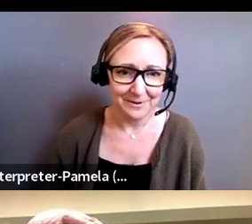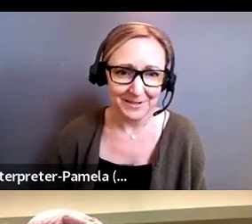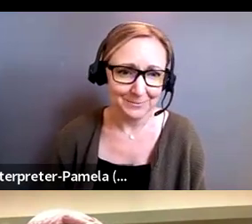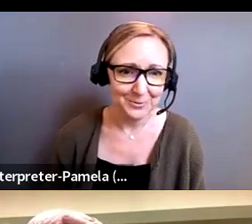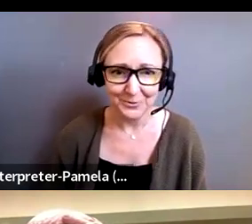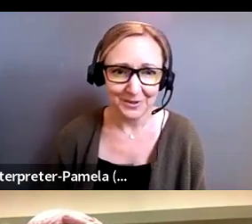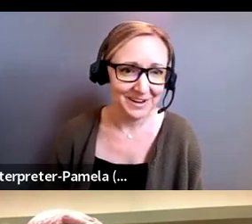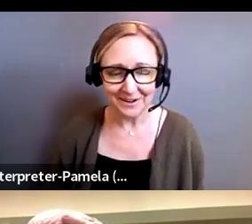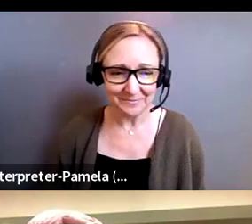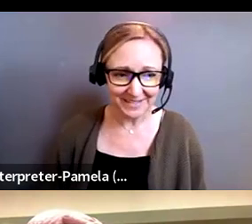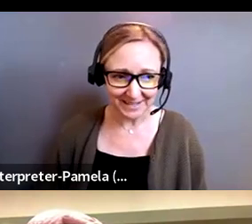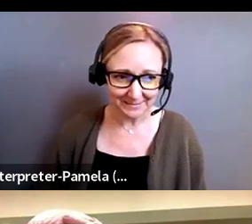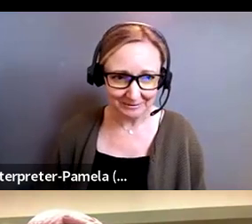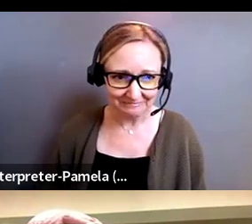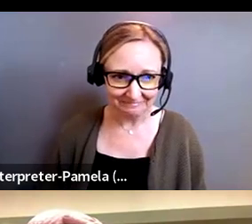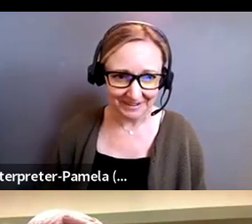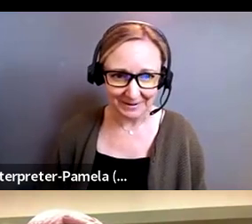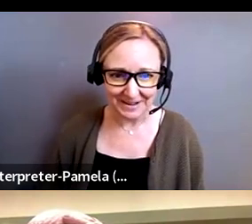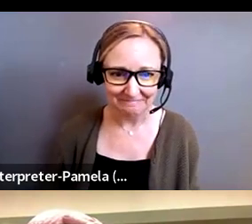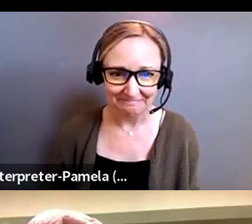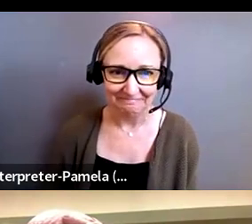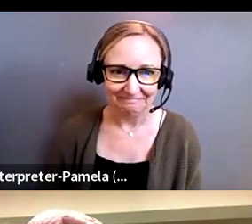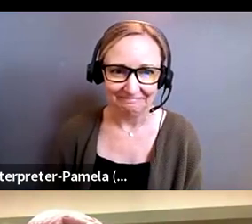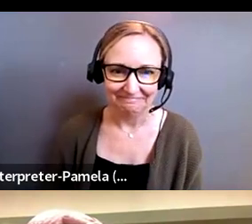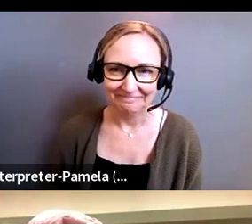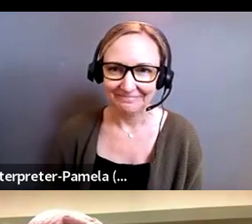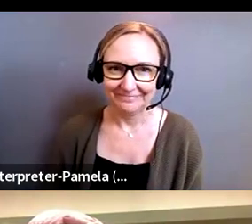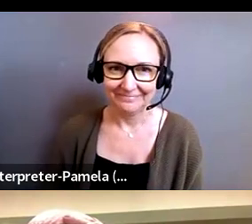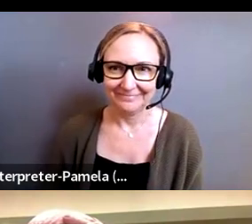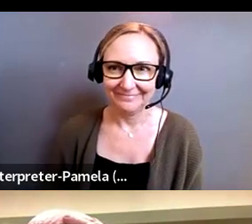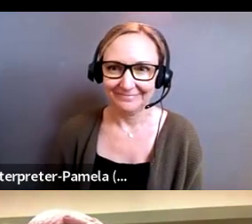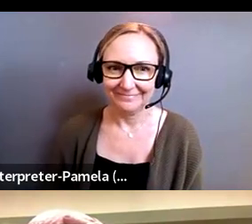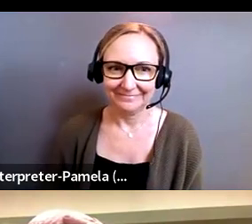any questions about this Blue Moon living area, please let me know. Anybody?